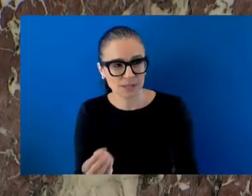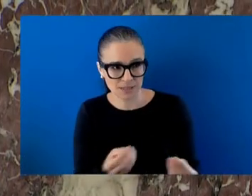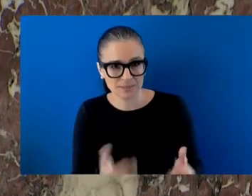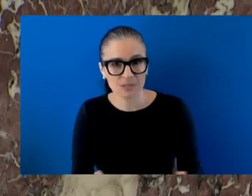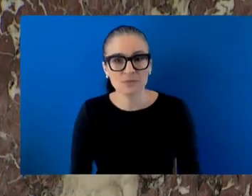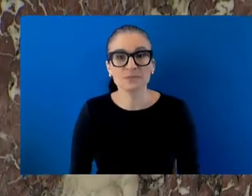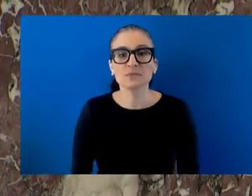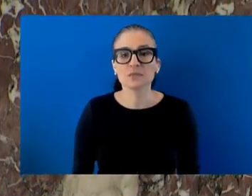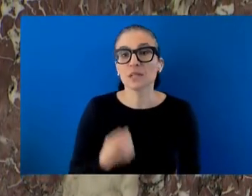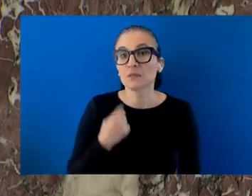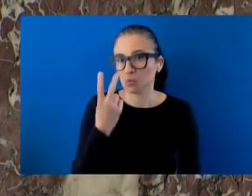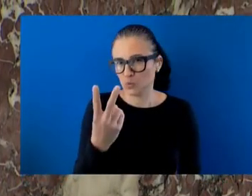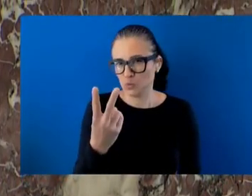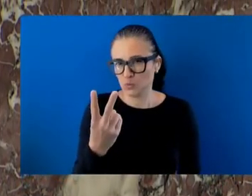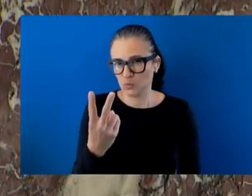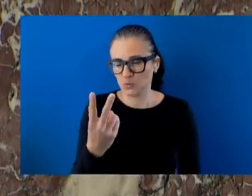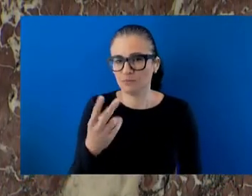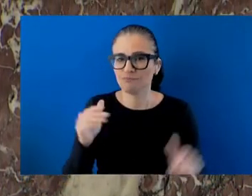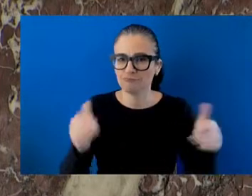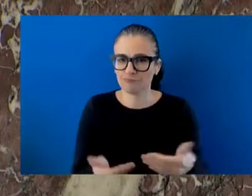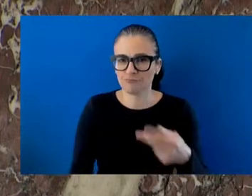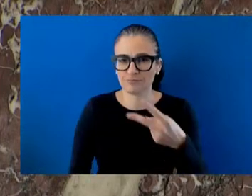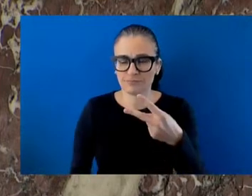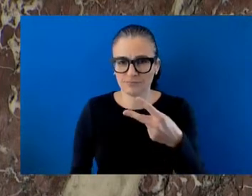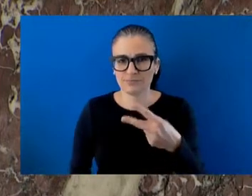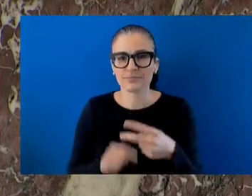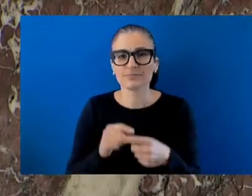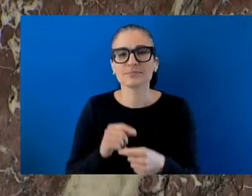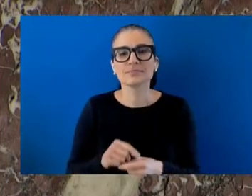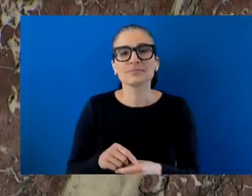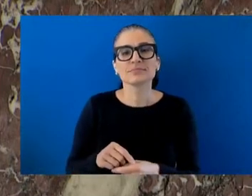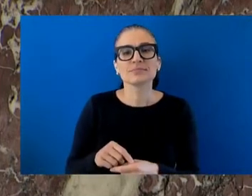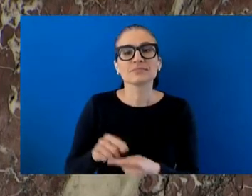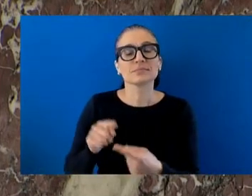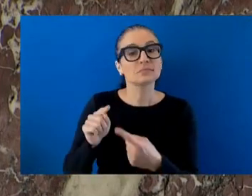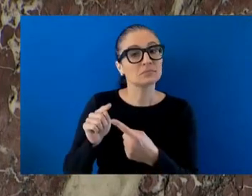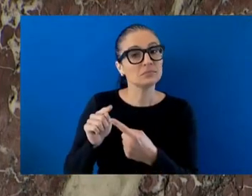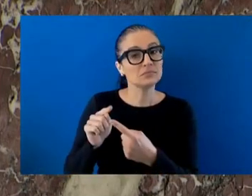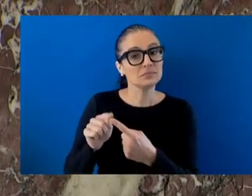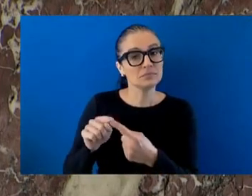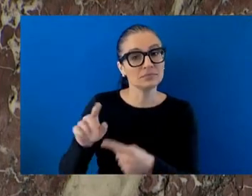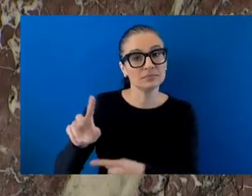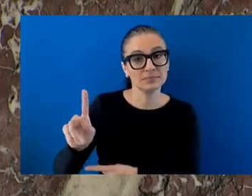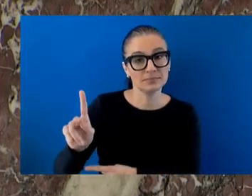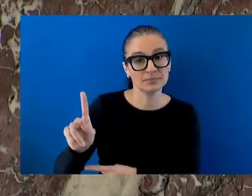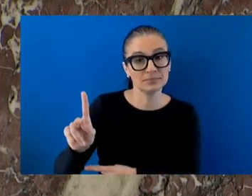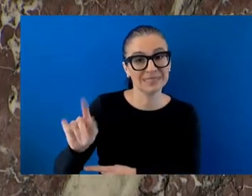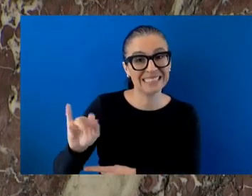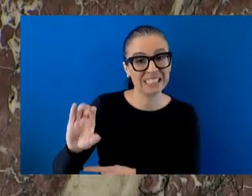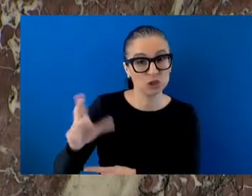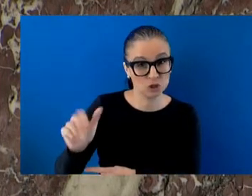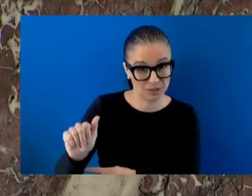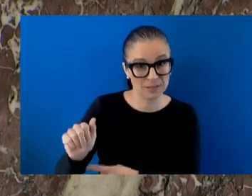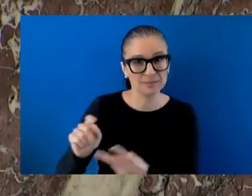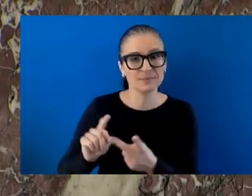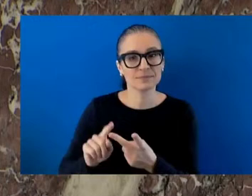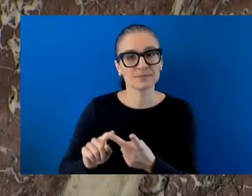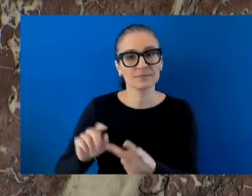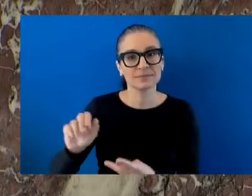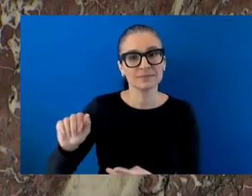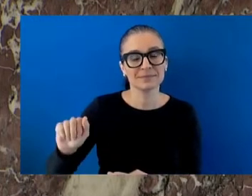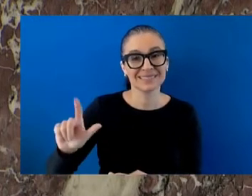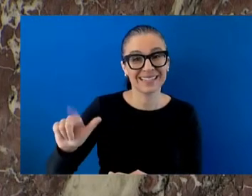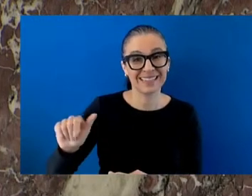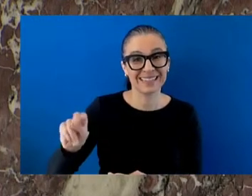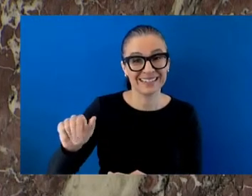welcome Katisha Paul So and Alana Reeve to the House. I'm incredibly grateful that they're joining today. They're